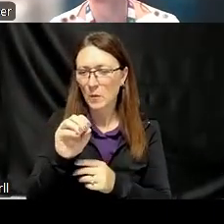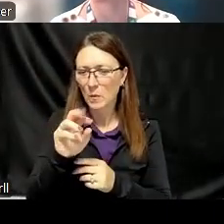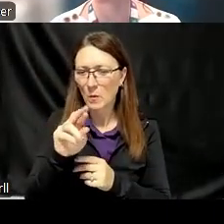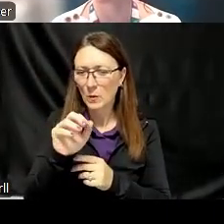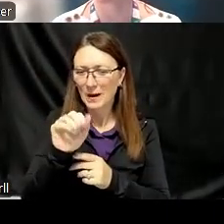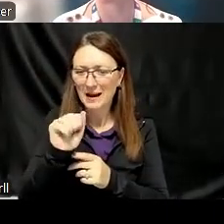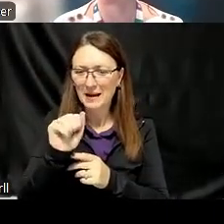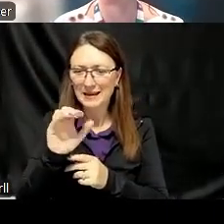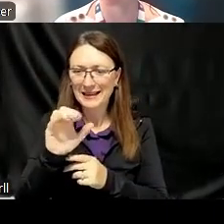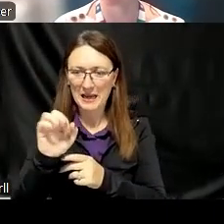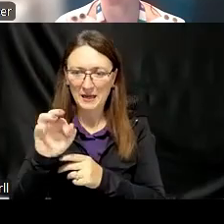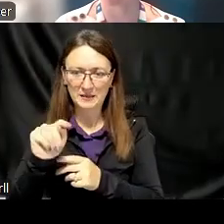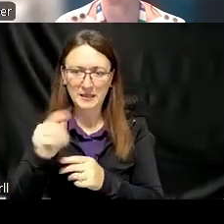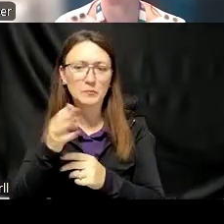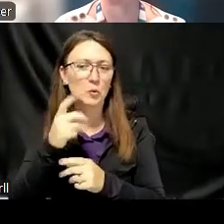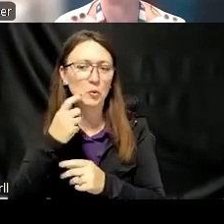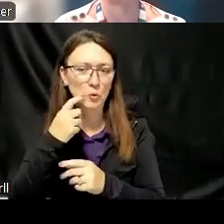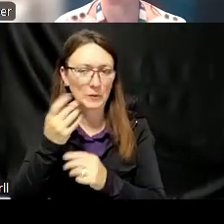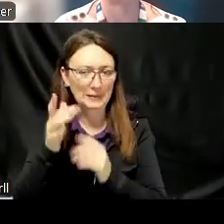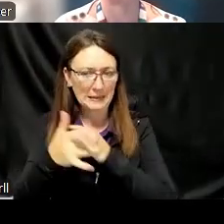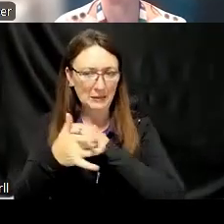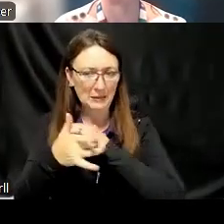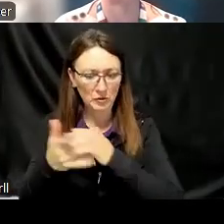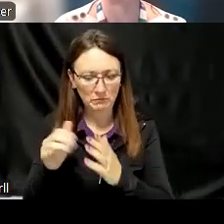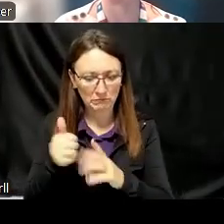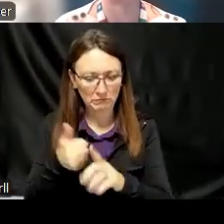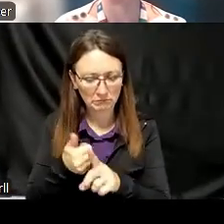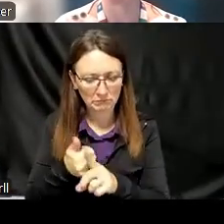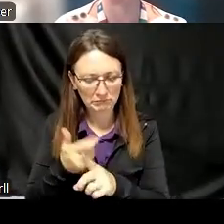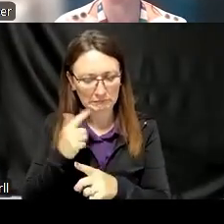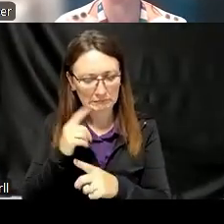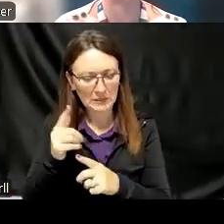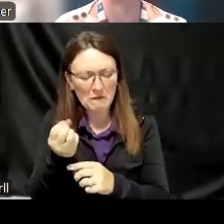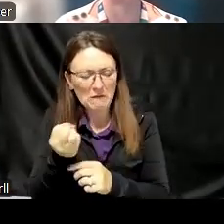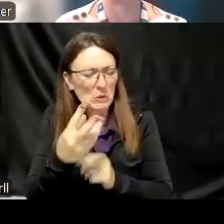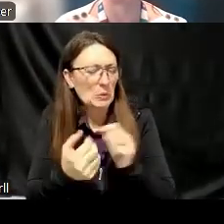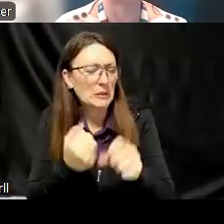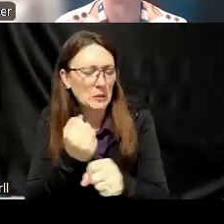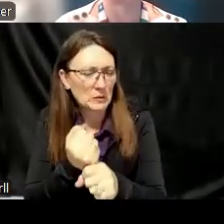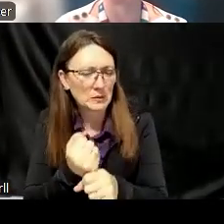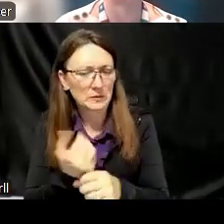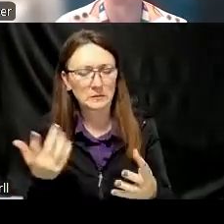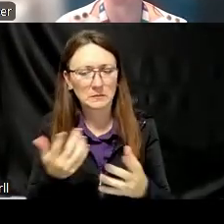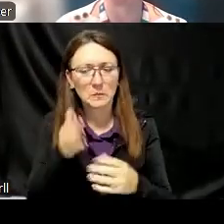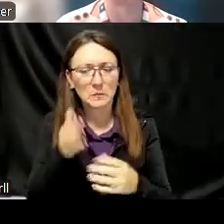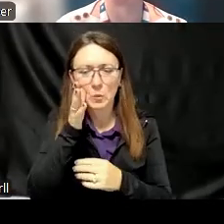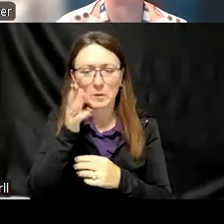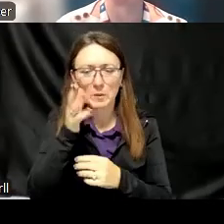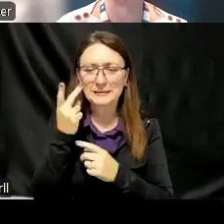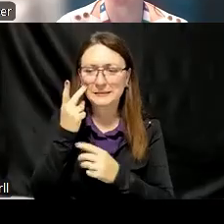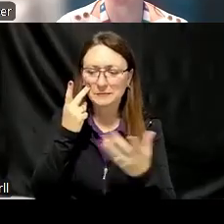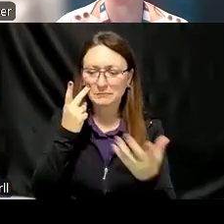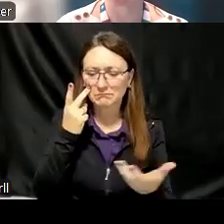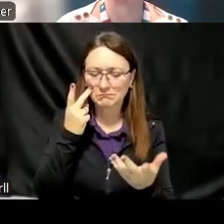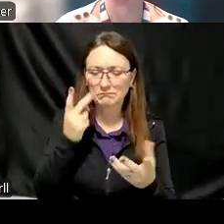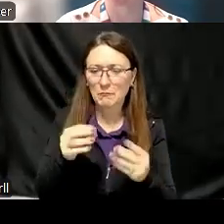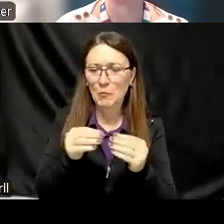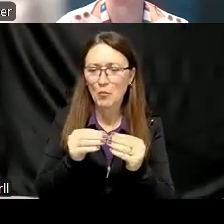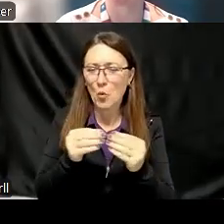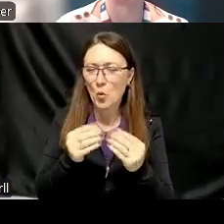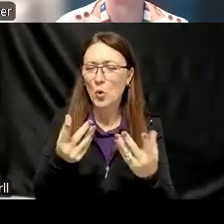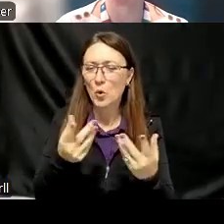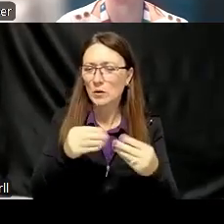And I don't think it's imminent, but in the next few years, we'll see it being a little bit more